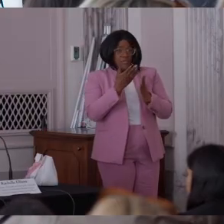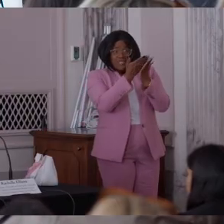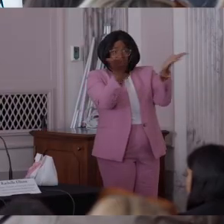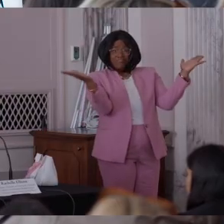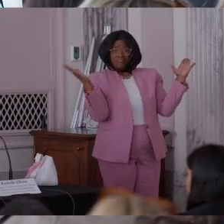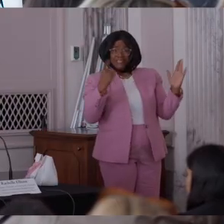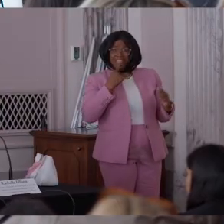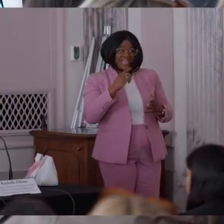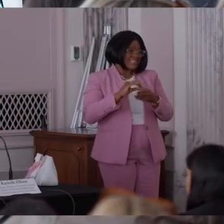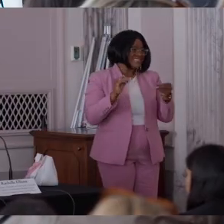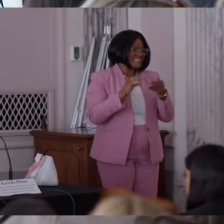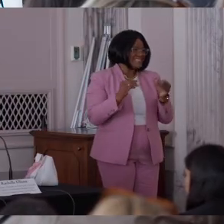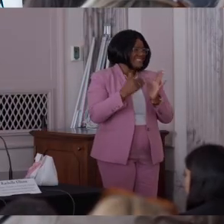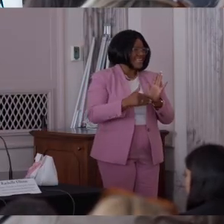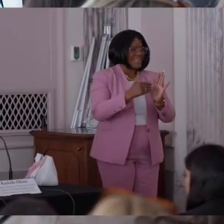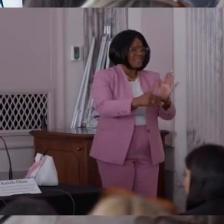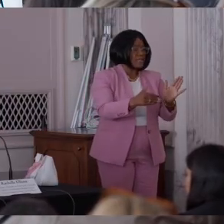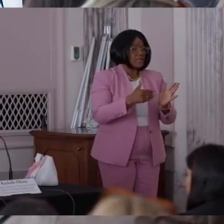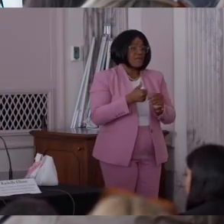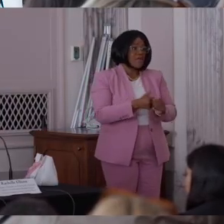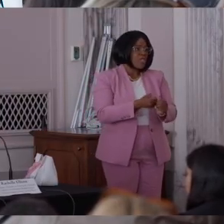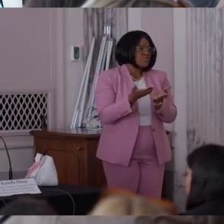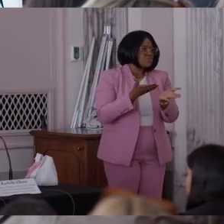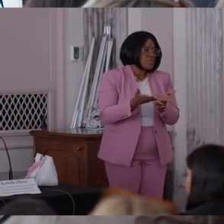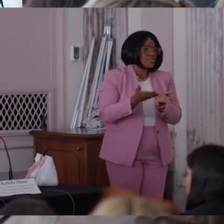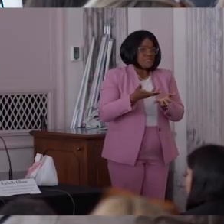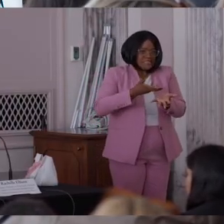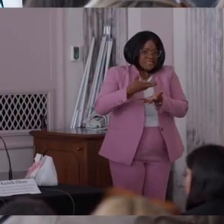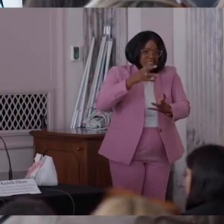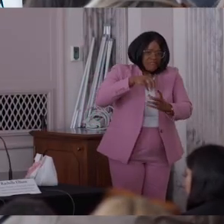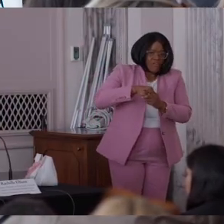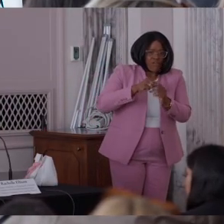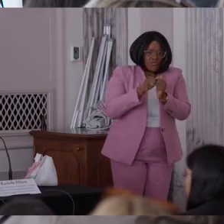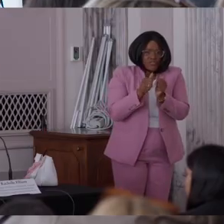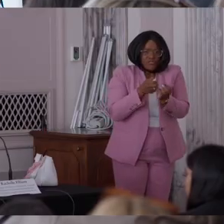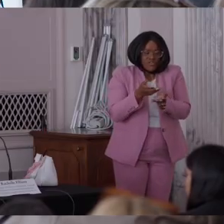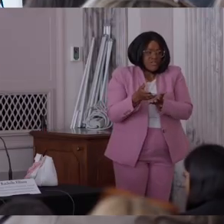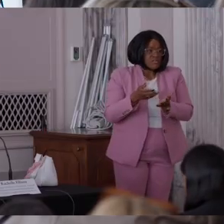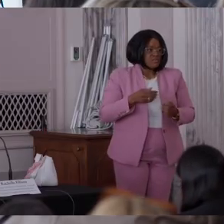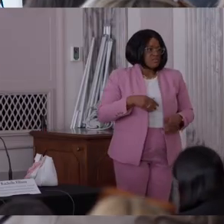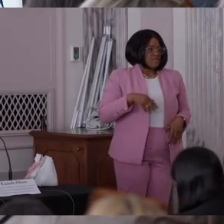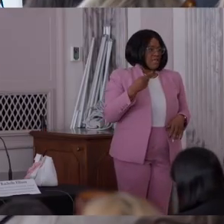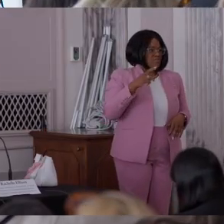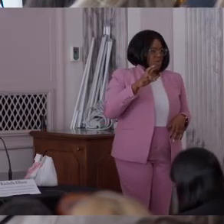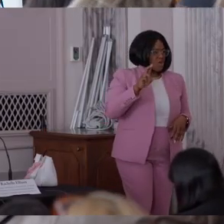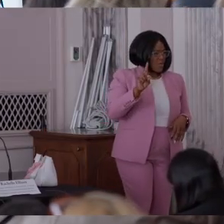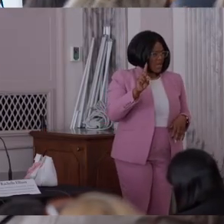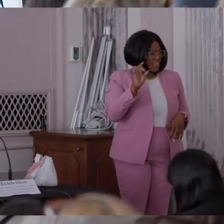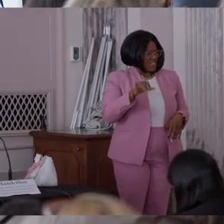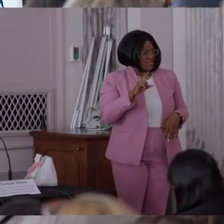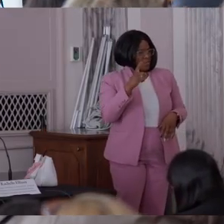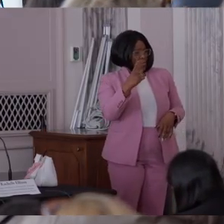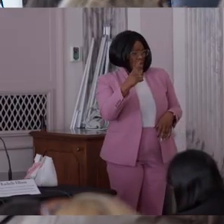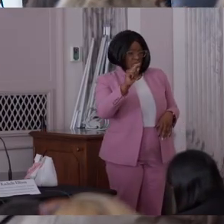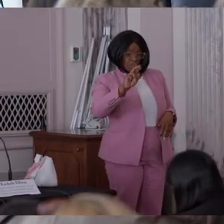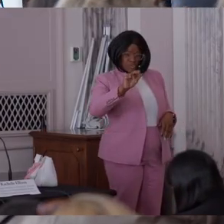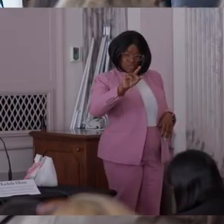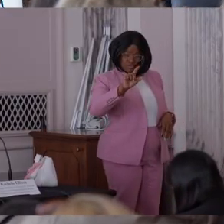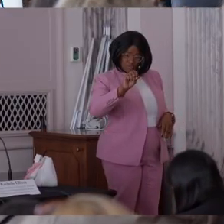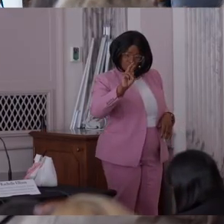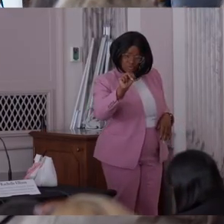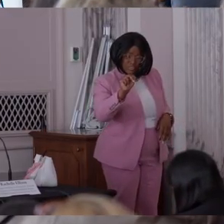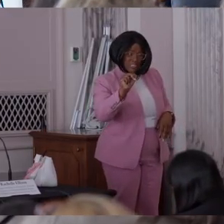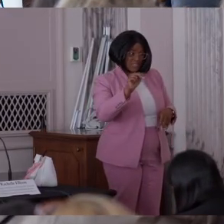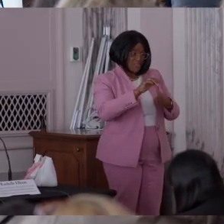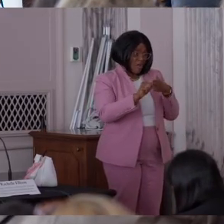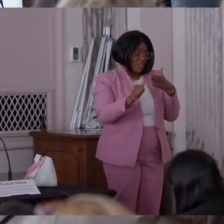So fund the services, engage the services. We're very, very concerned. HR 1 takes $1 trillion out of Medicaid. It's,